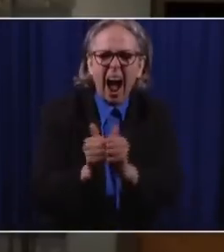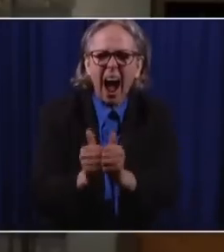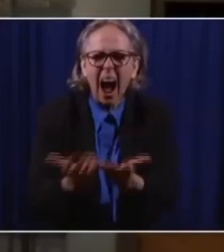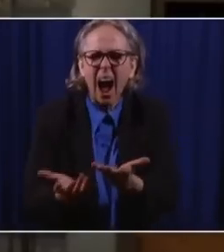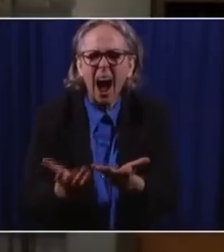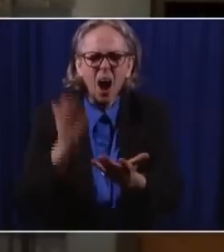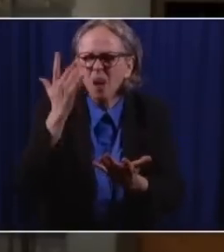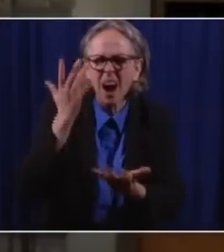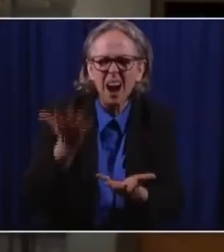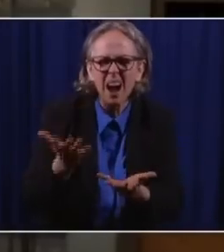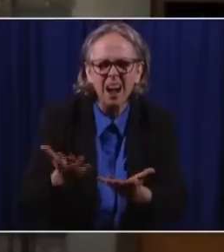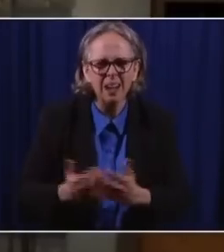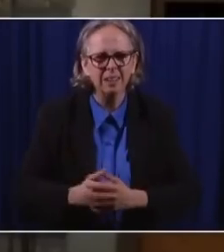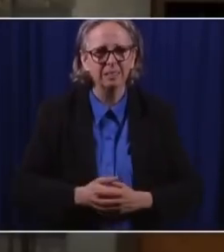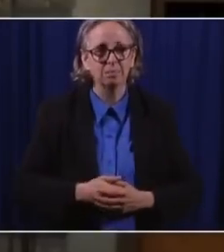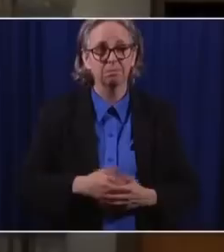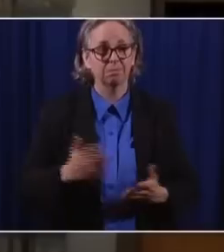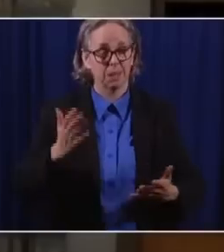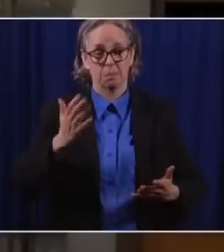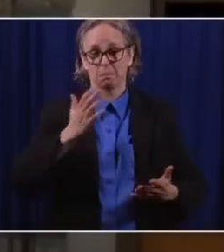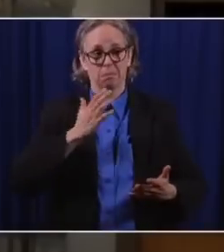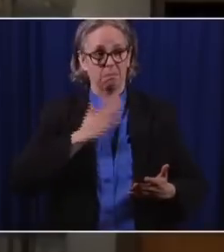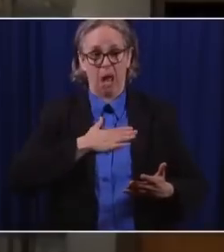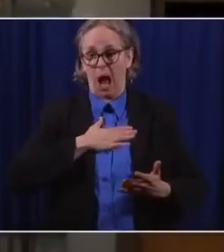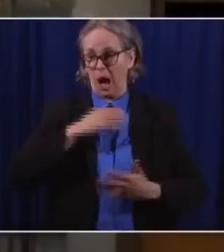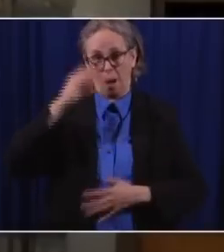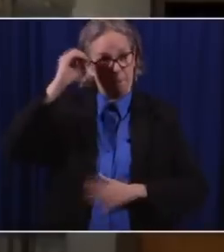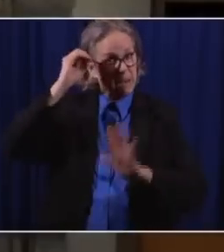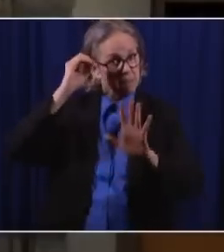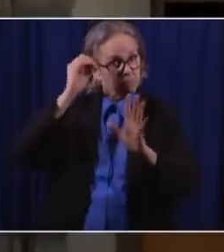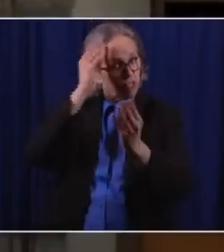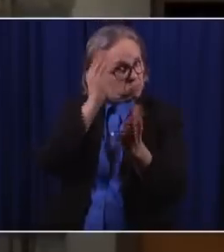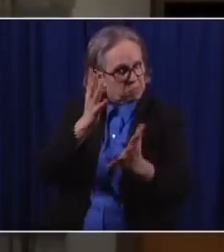person's take on it. I think that people,